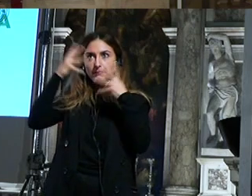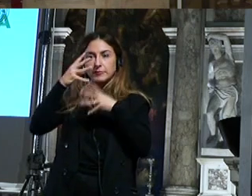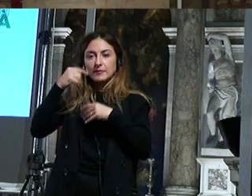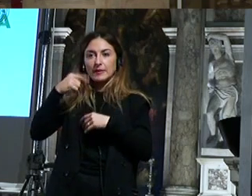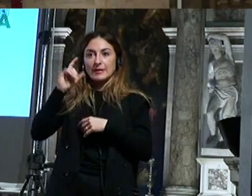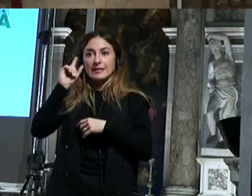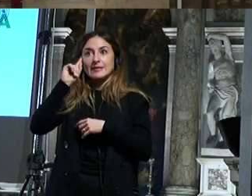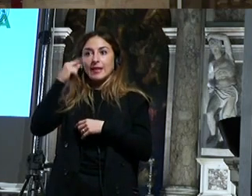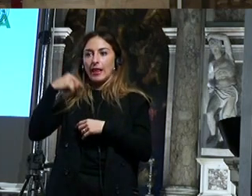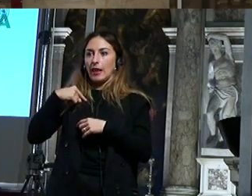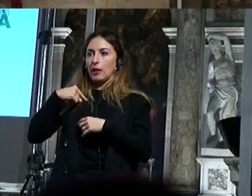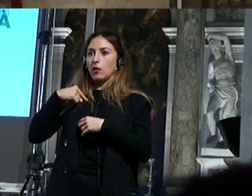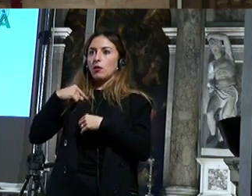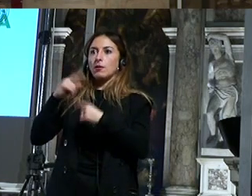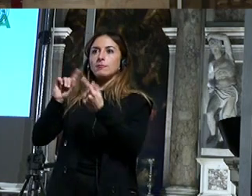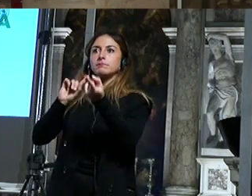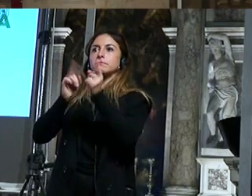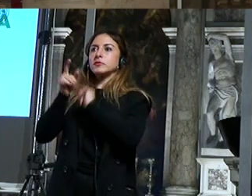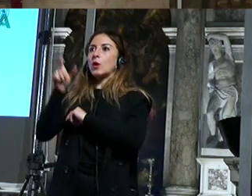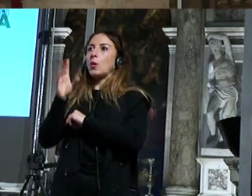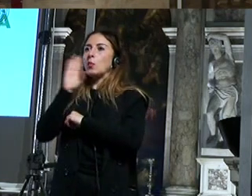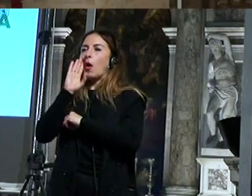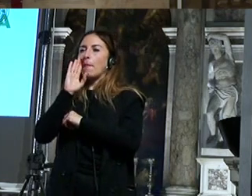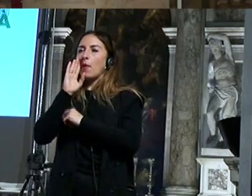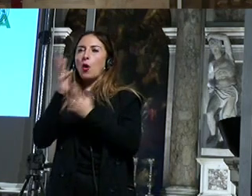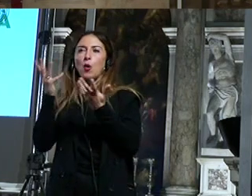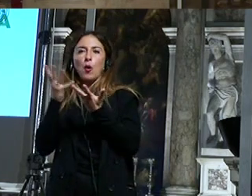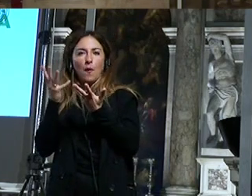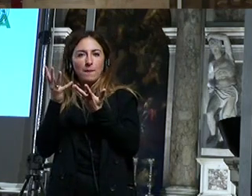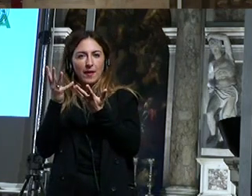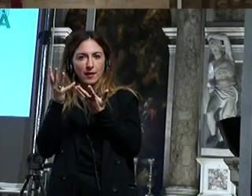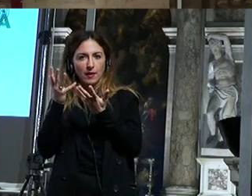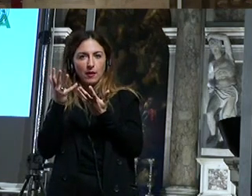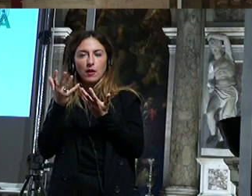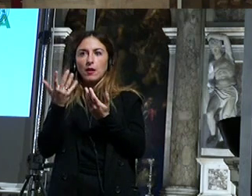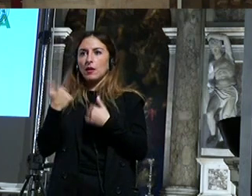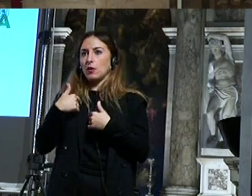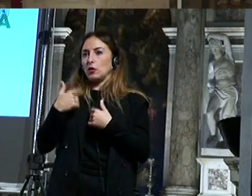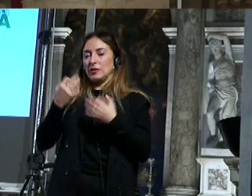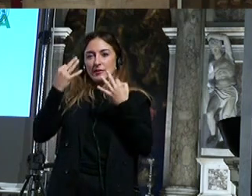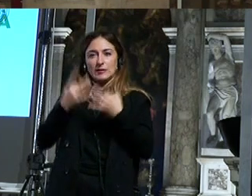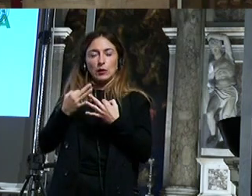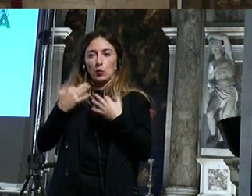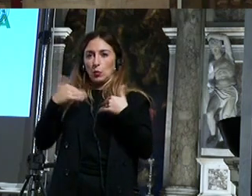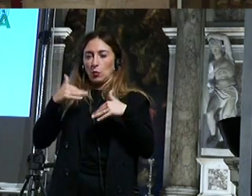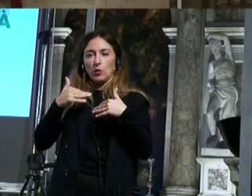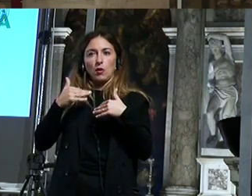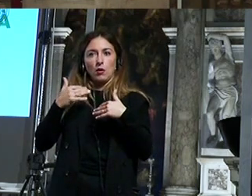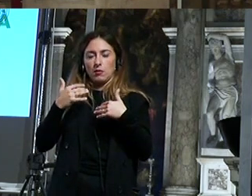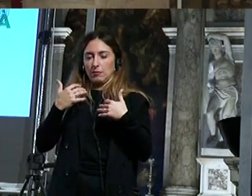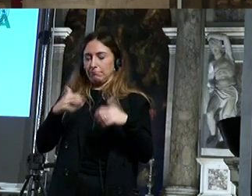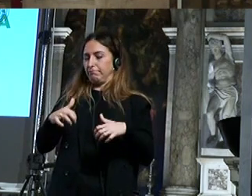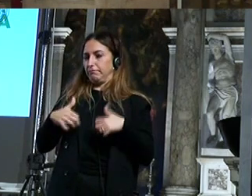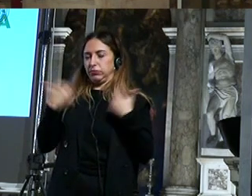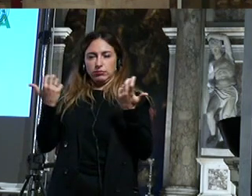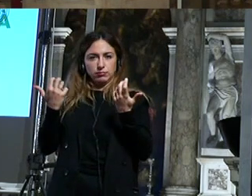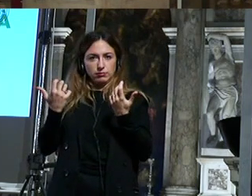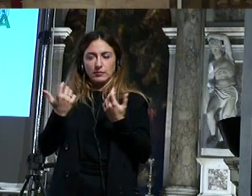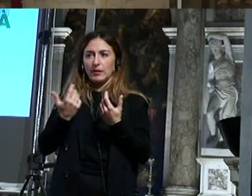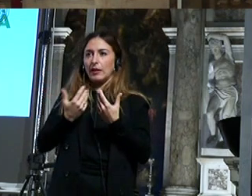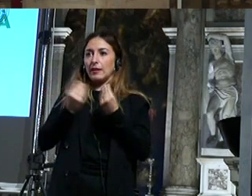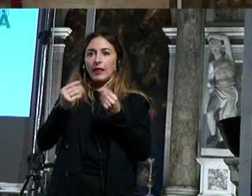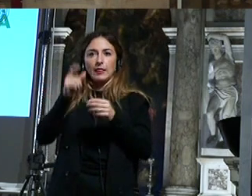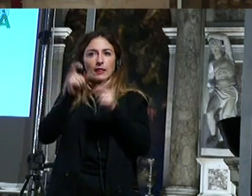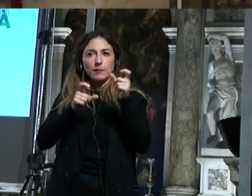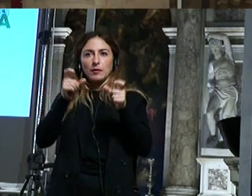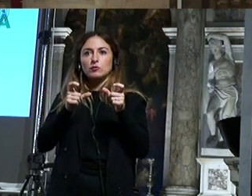How many more times could I have lost my temper, or what would I have gotten away with that I don't get away with? So in the same fearful